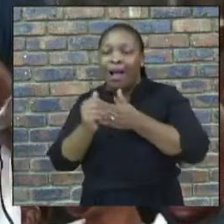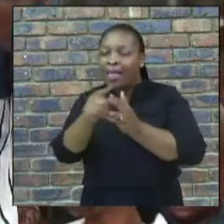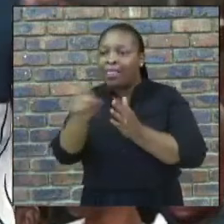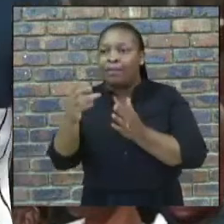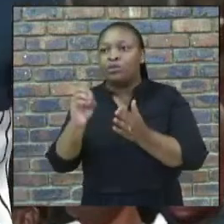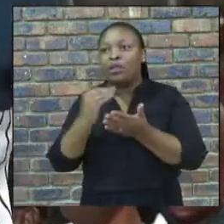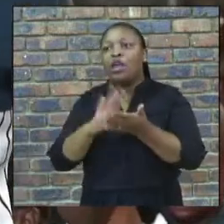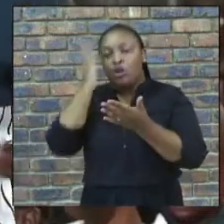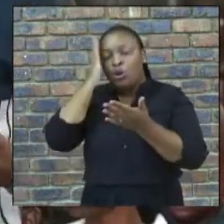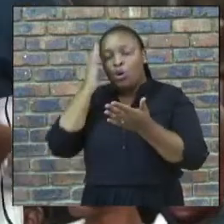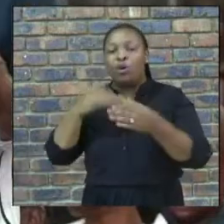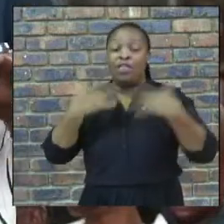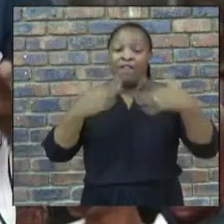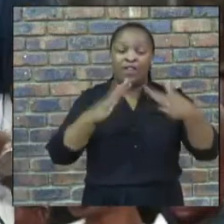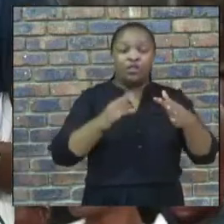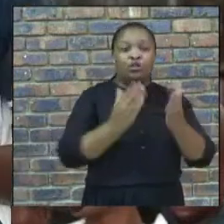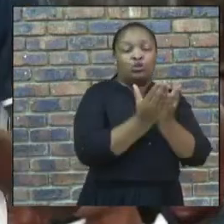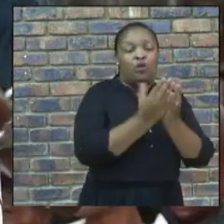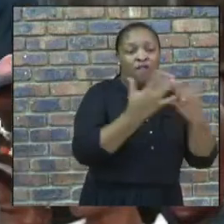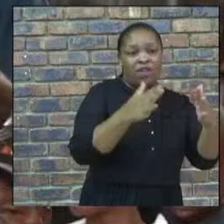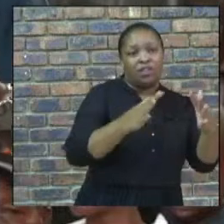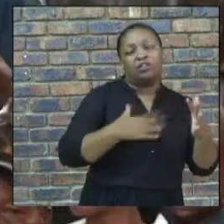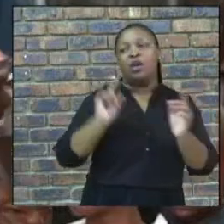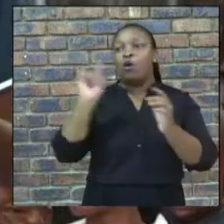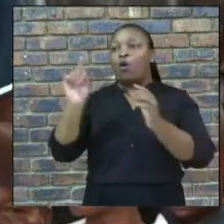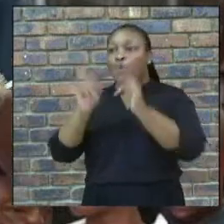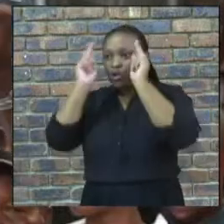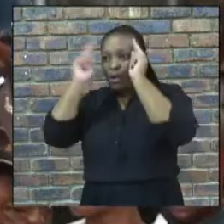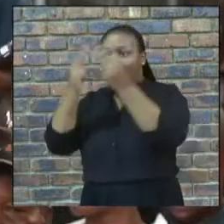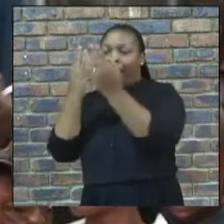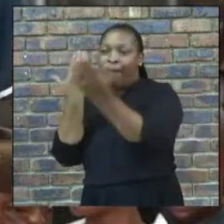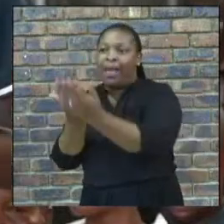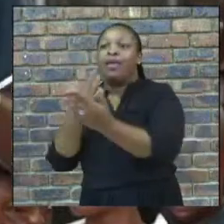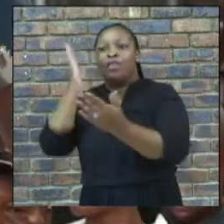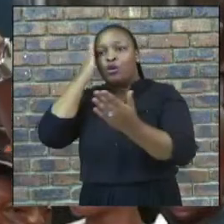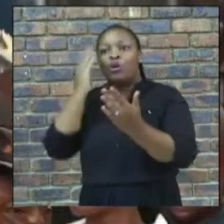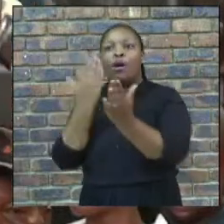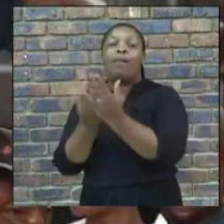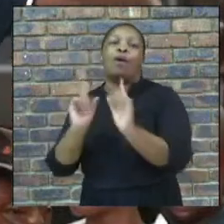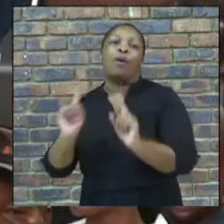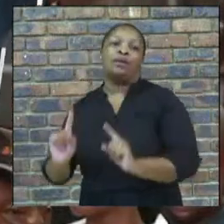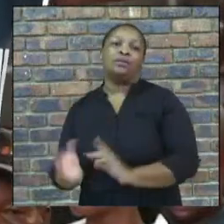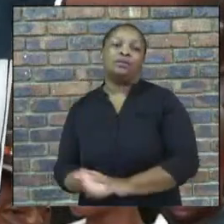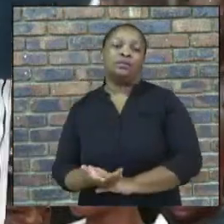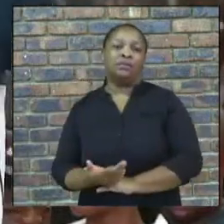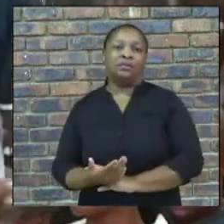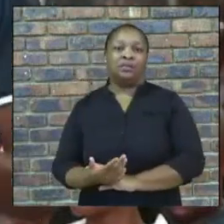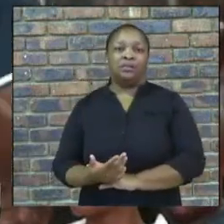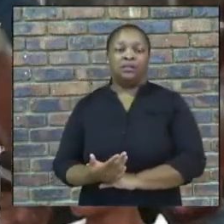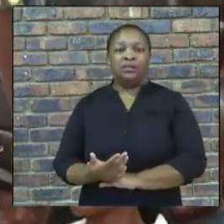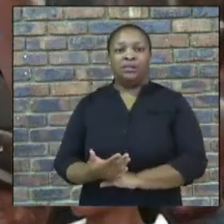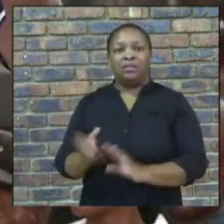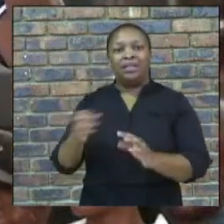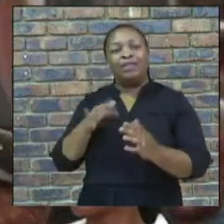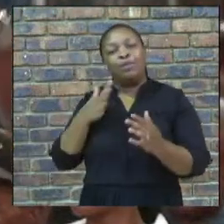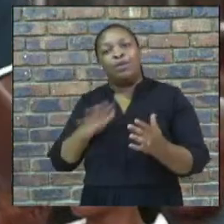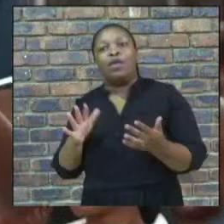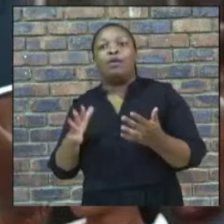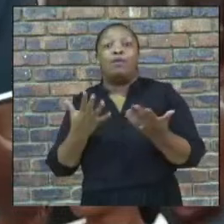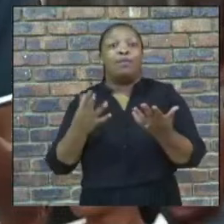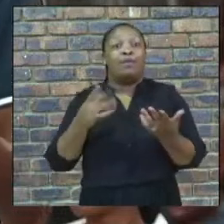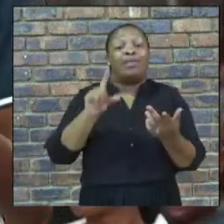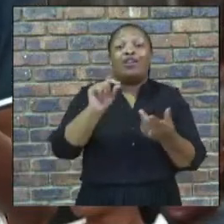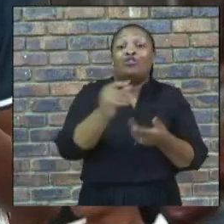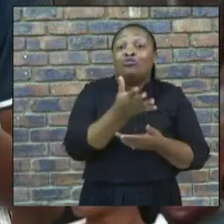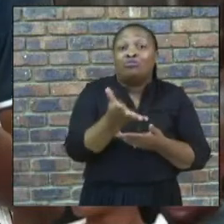awafuni kufunda, but then siyabona ukuthi izinto seziyahamba, izinto seziyenzeka, base bathi hayi kufuneka engineer se-America, kufuneka engineer yakuphi.